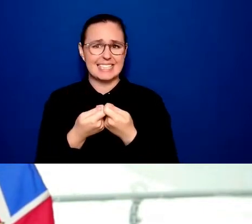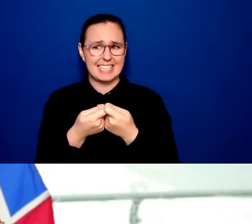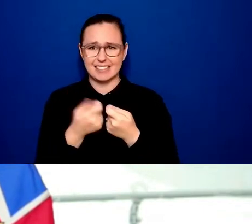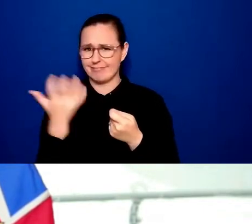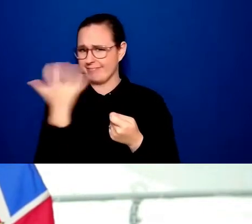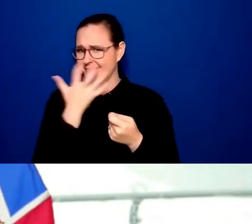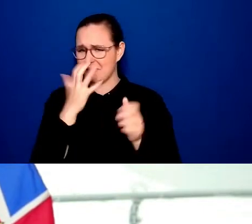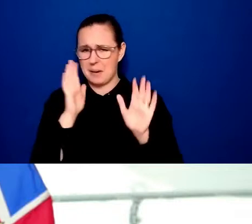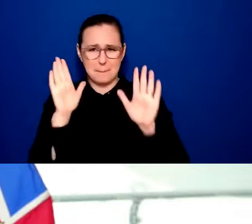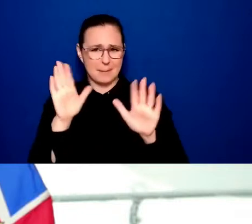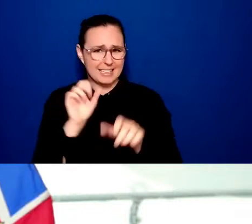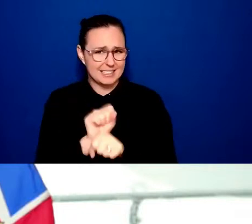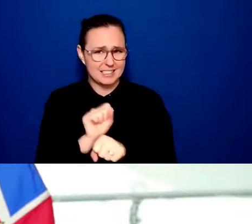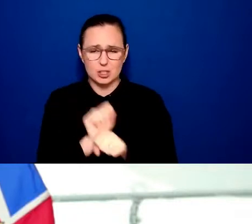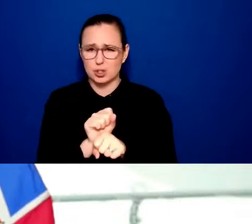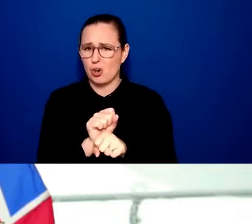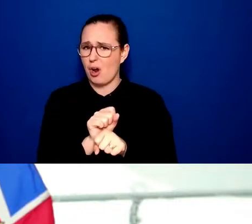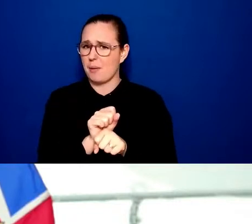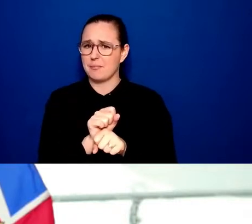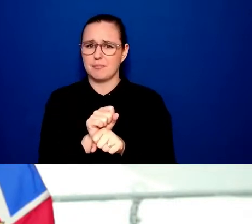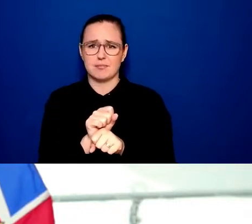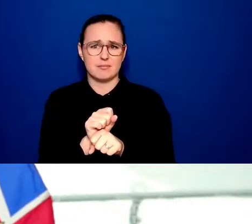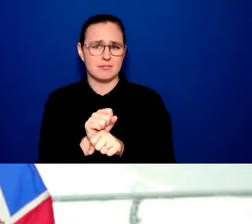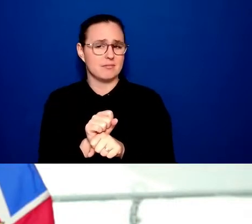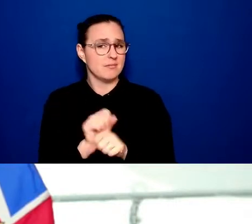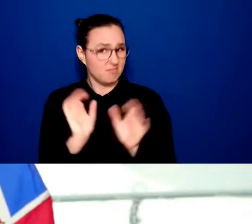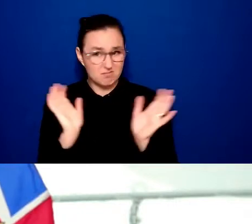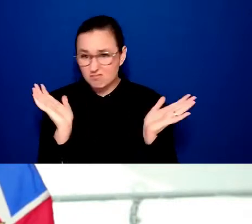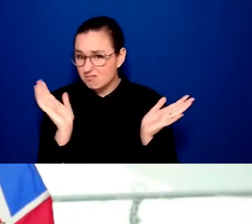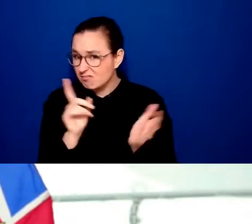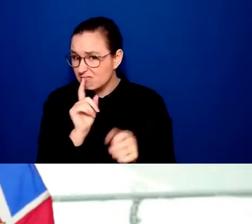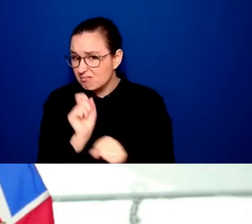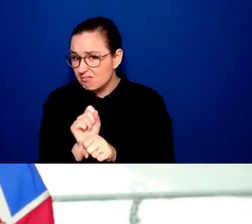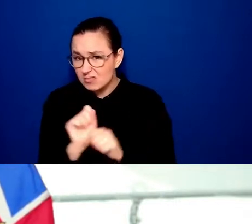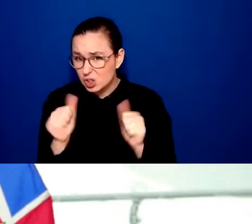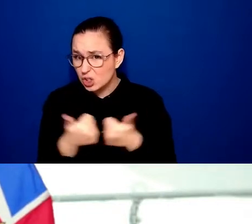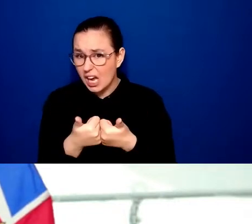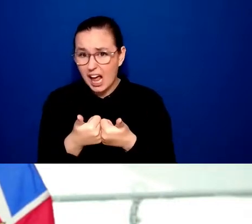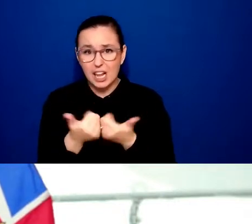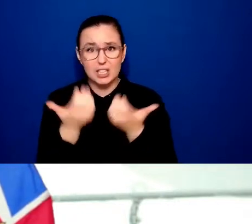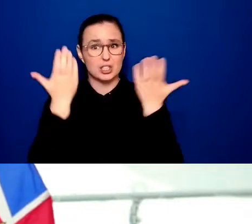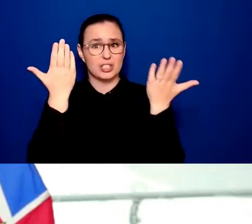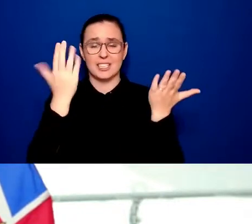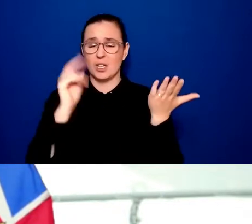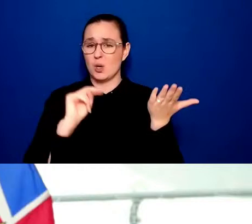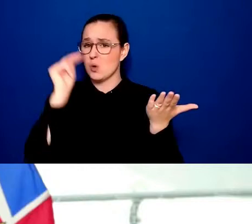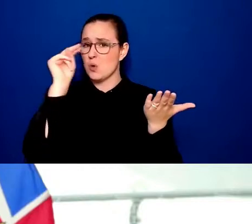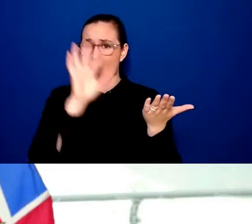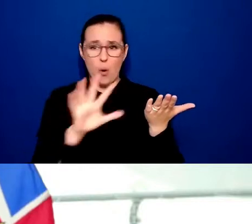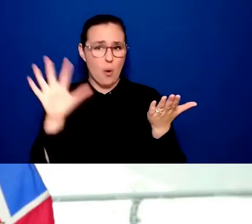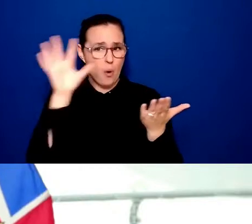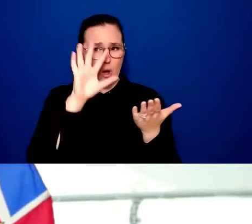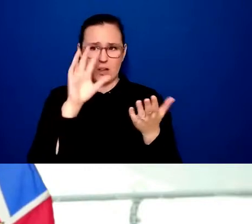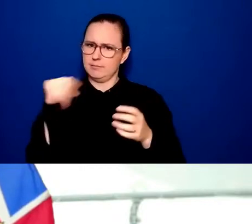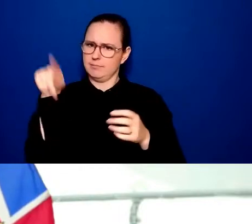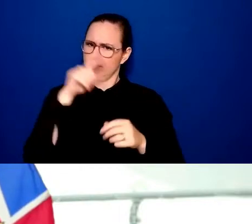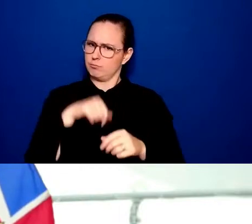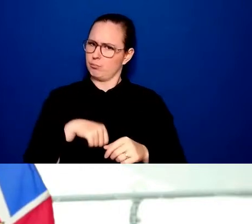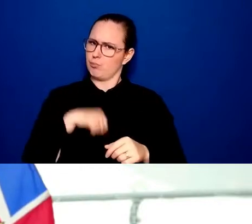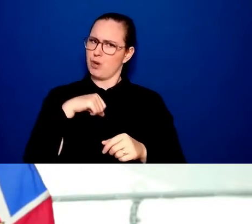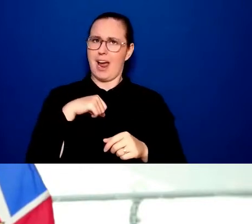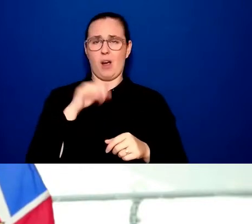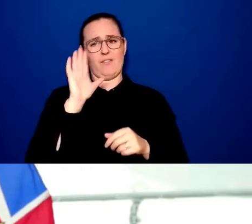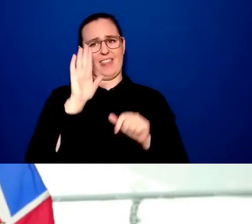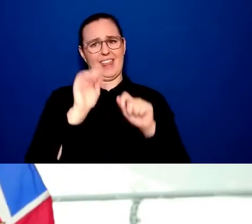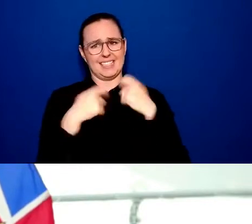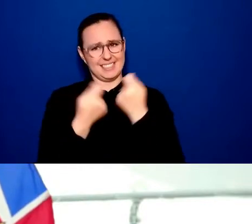circumstances. We all of us, everyone in BC, and I know everyone in the North, is very proud of them. And what we can do to help those teams